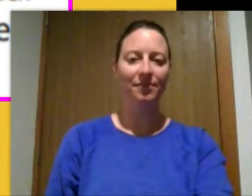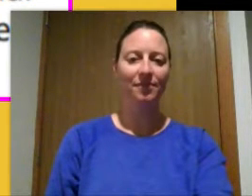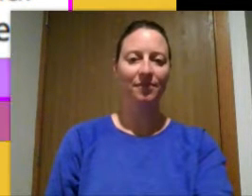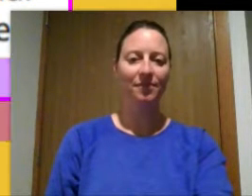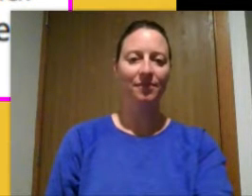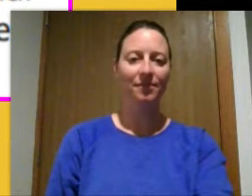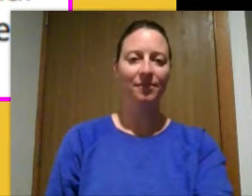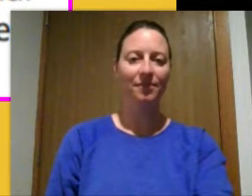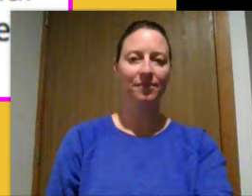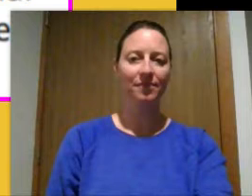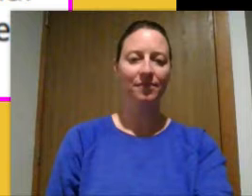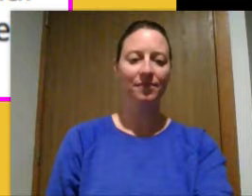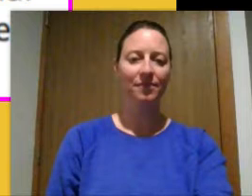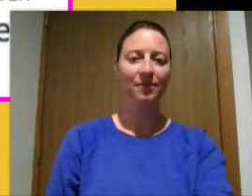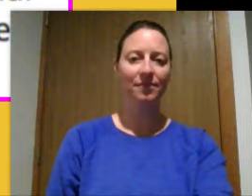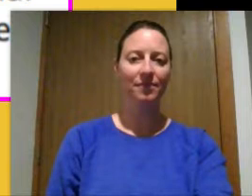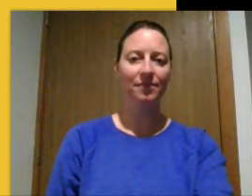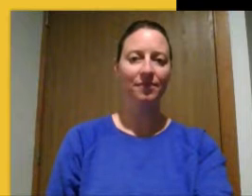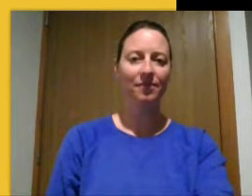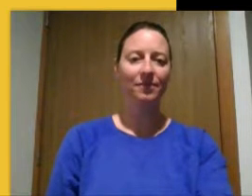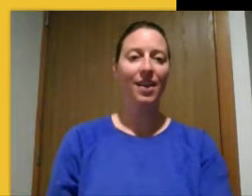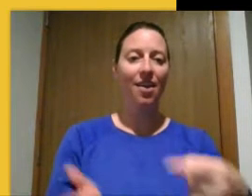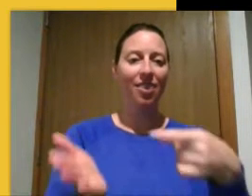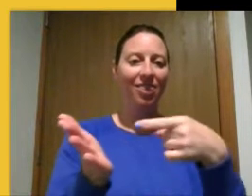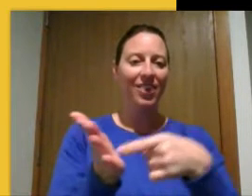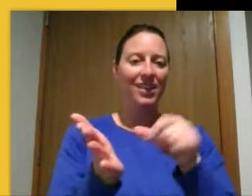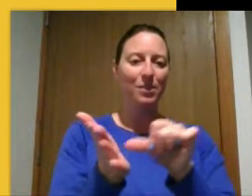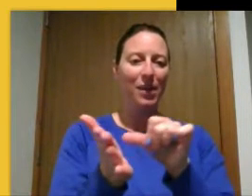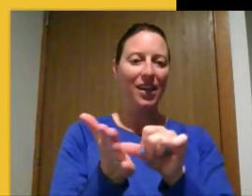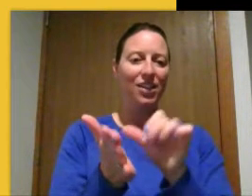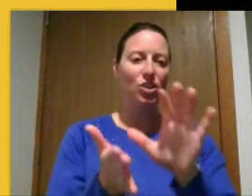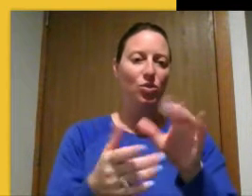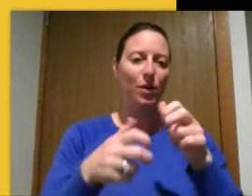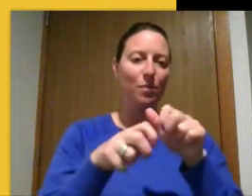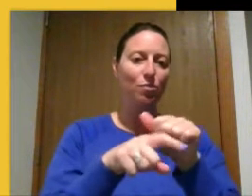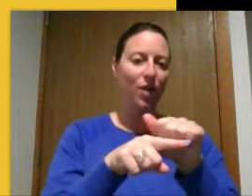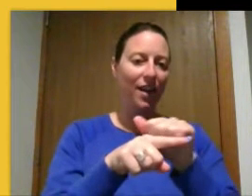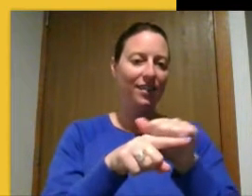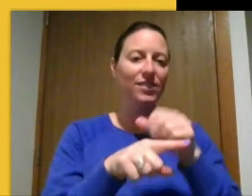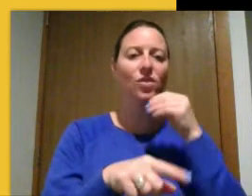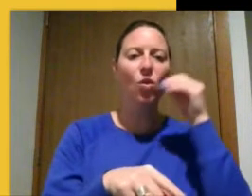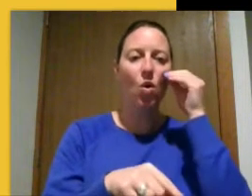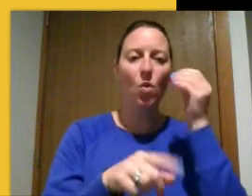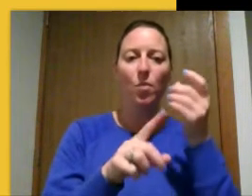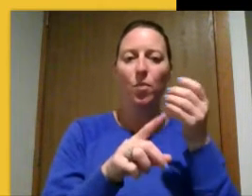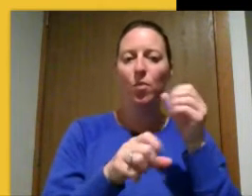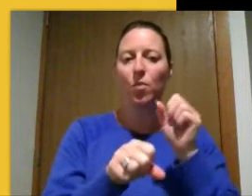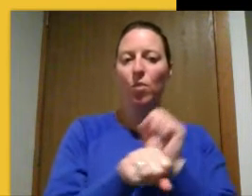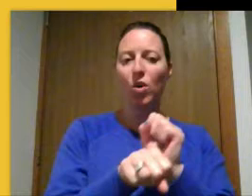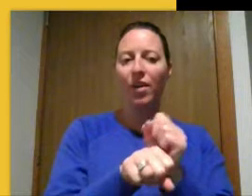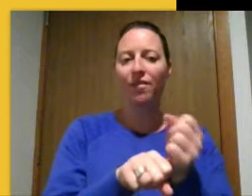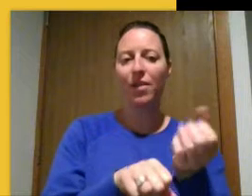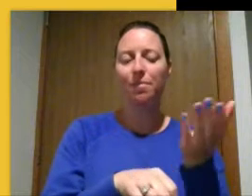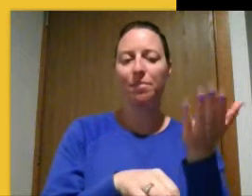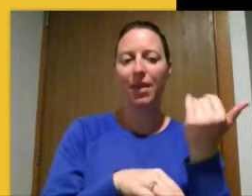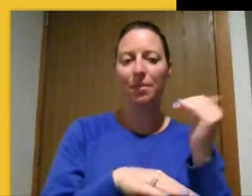This page is just showing you your practice and homework that you did the other night, so I'm going to move on.